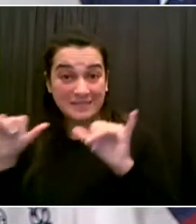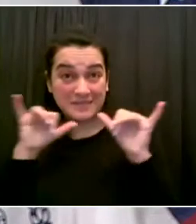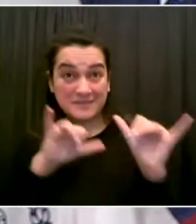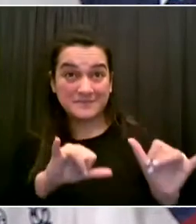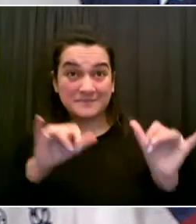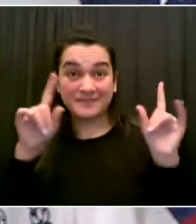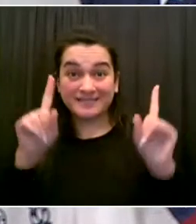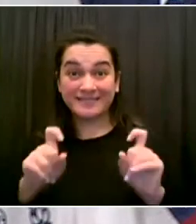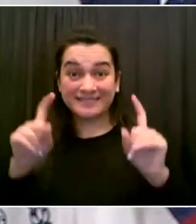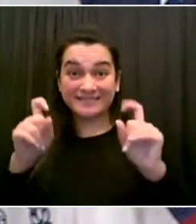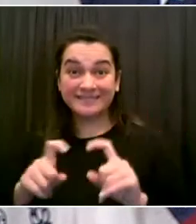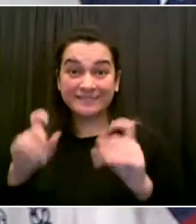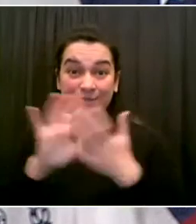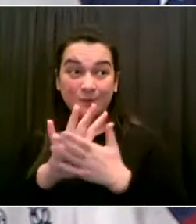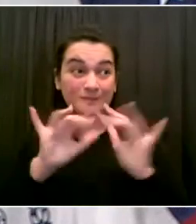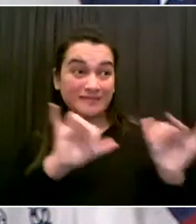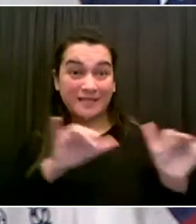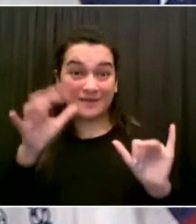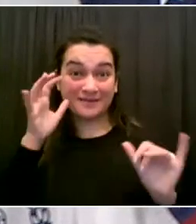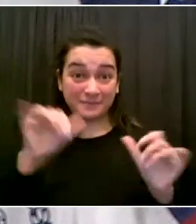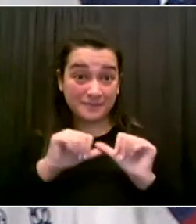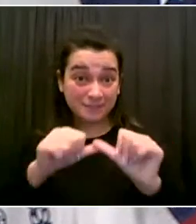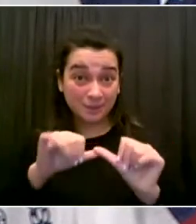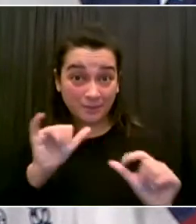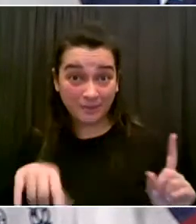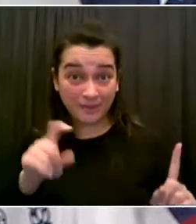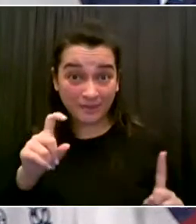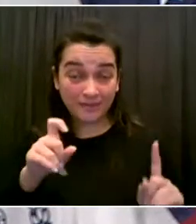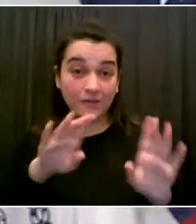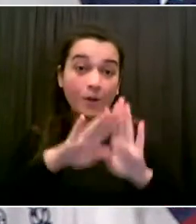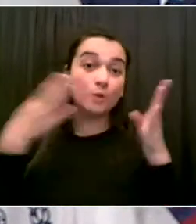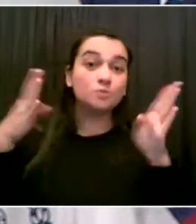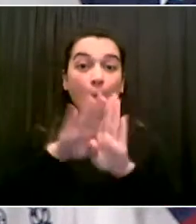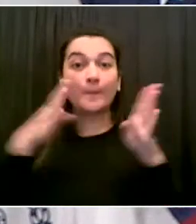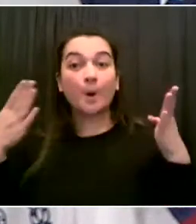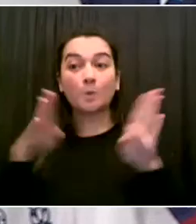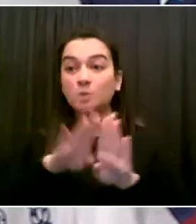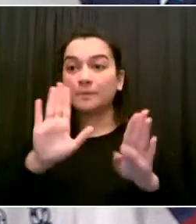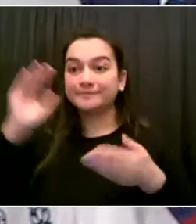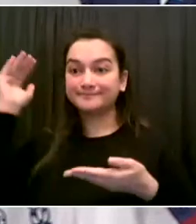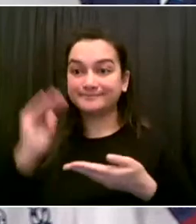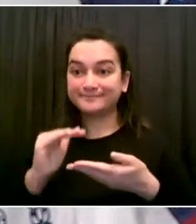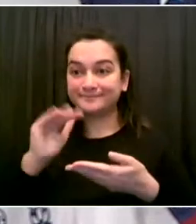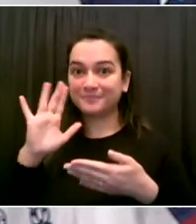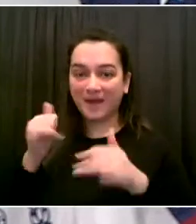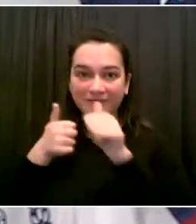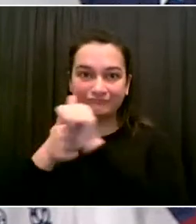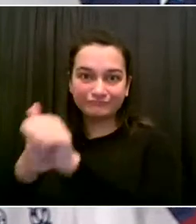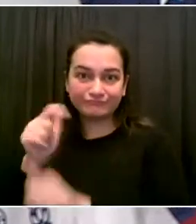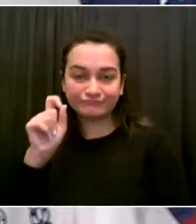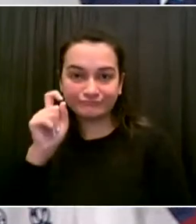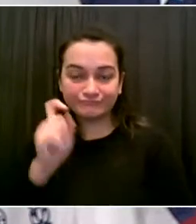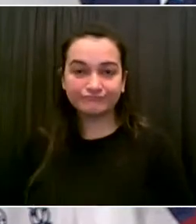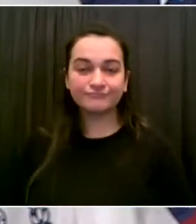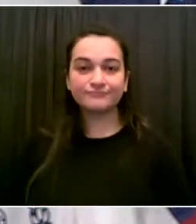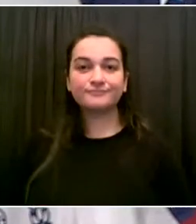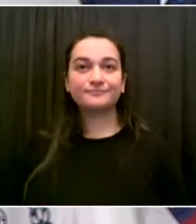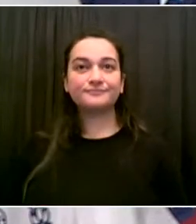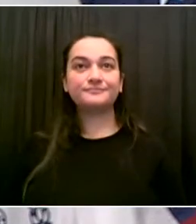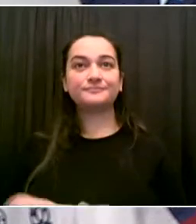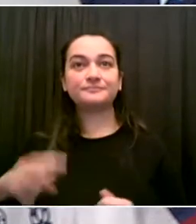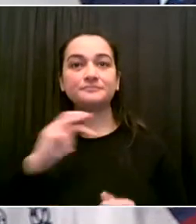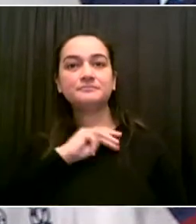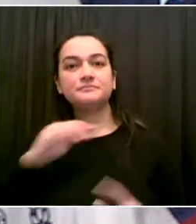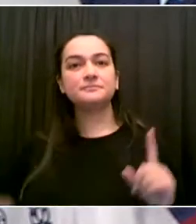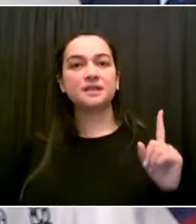as we see currently in schools? Yeah, Christina, it's going to be that same basic approach. There will be